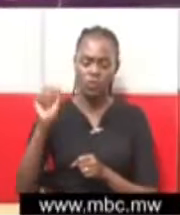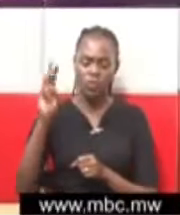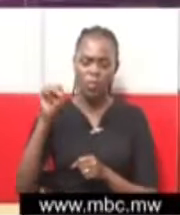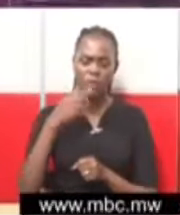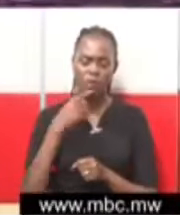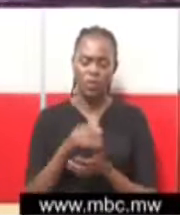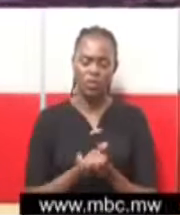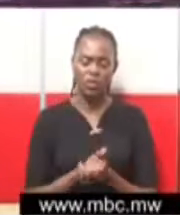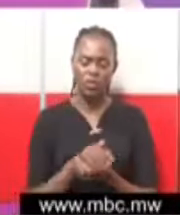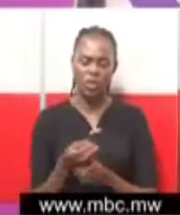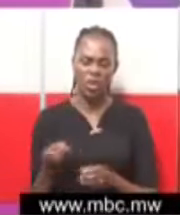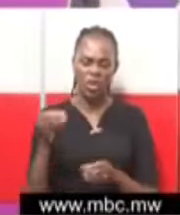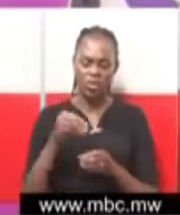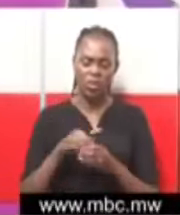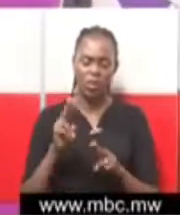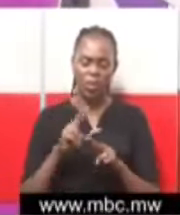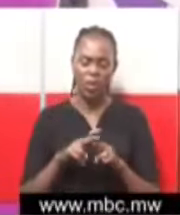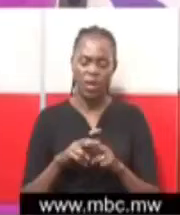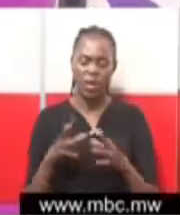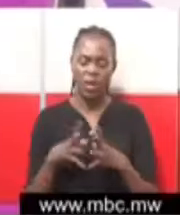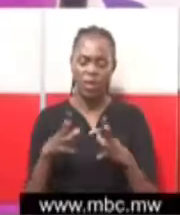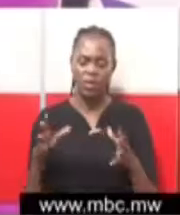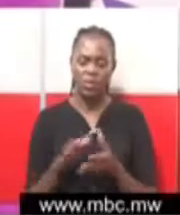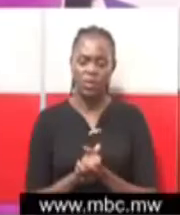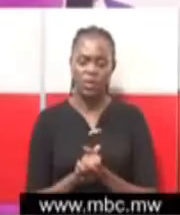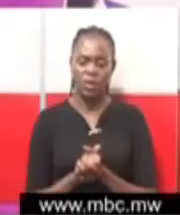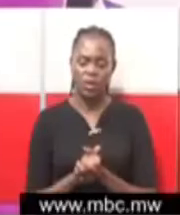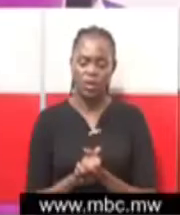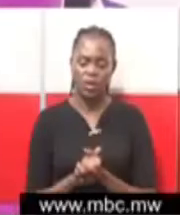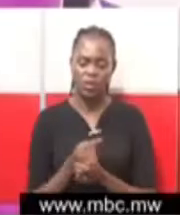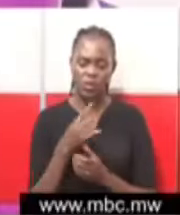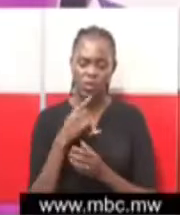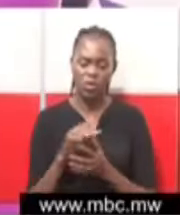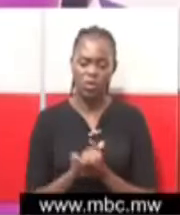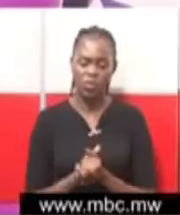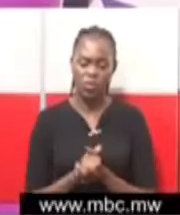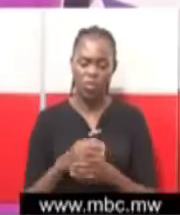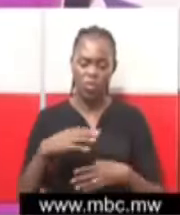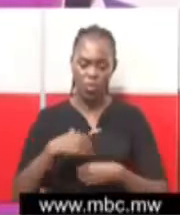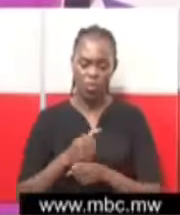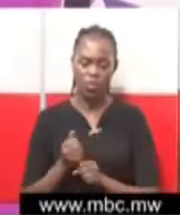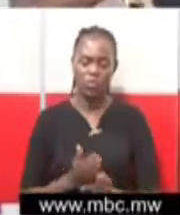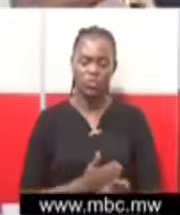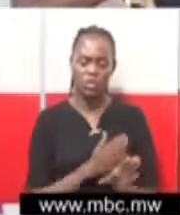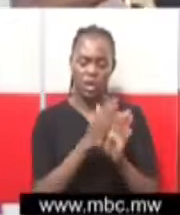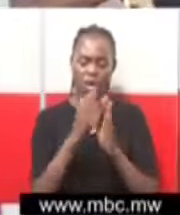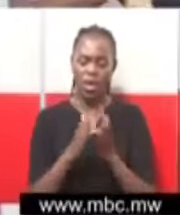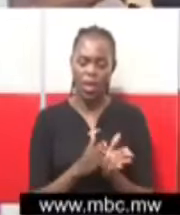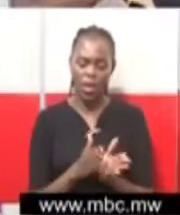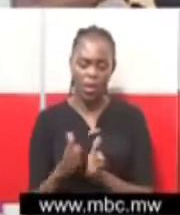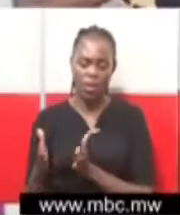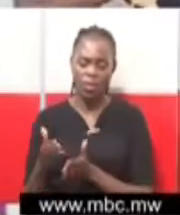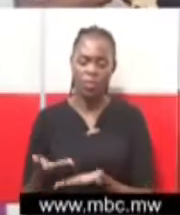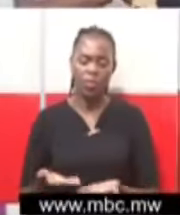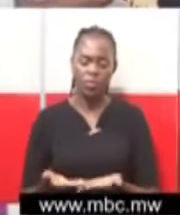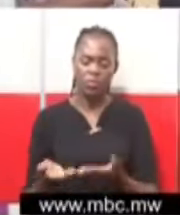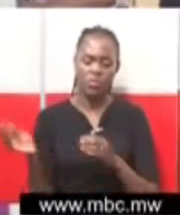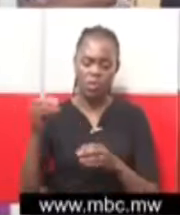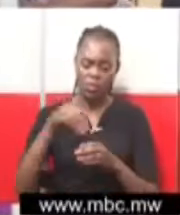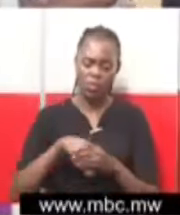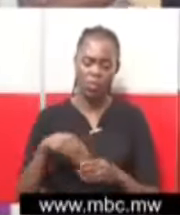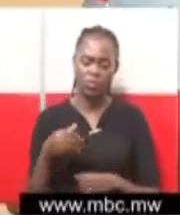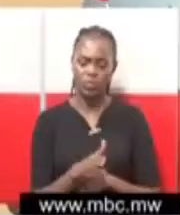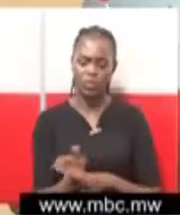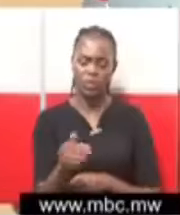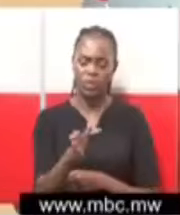to low participation of women. She therefore expressed optimism that different stakeholders will value efforts to enhance women participation in